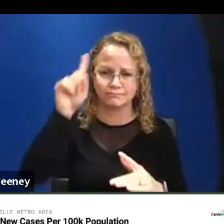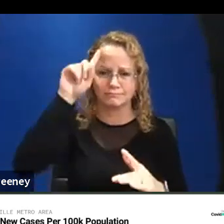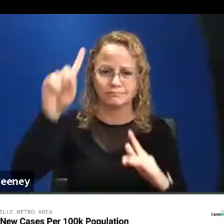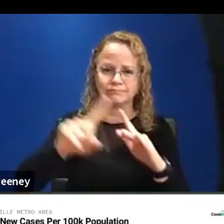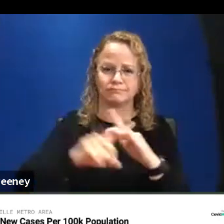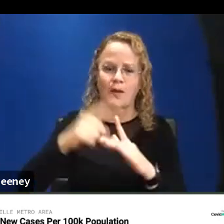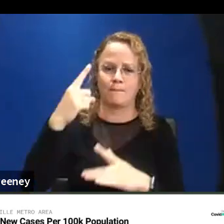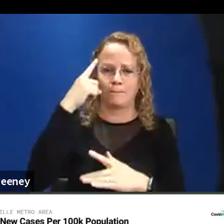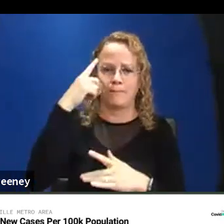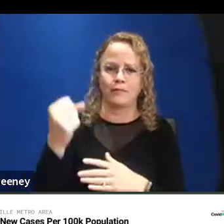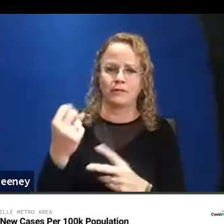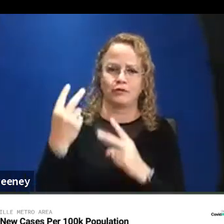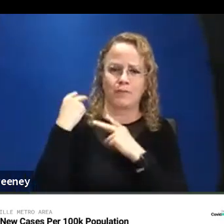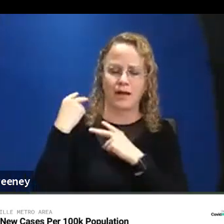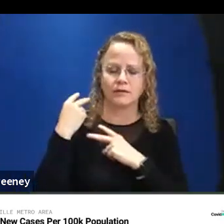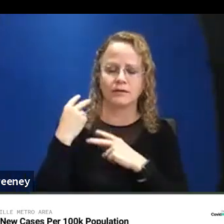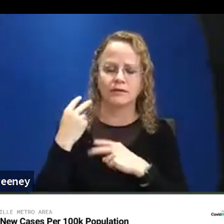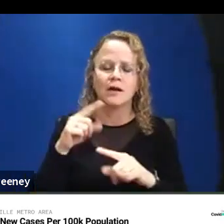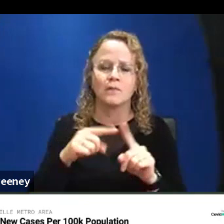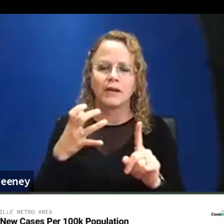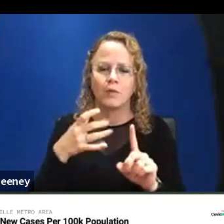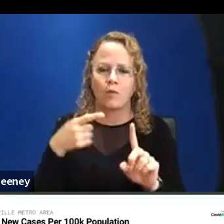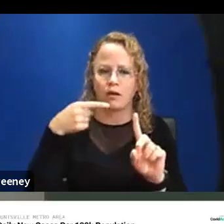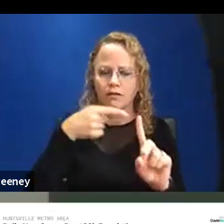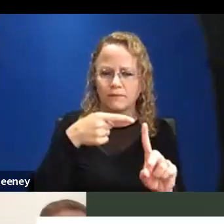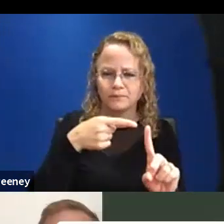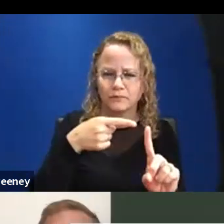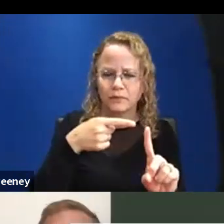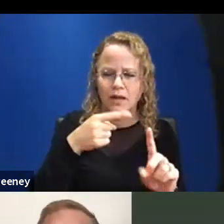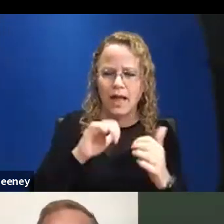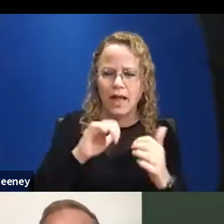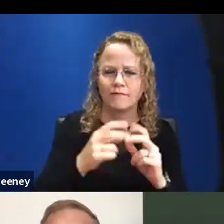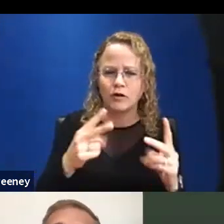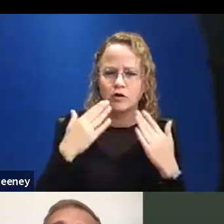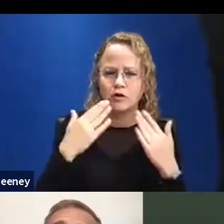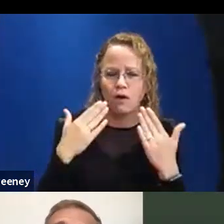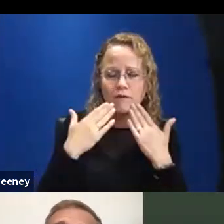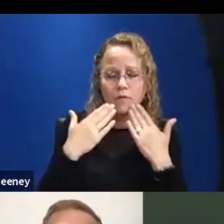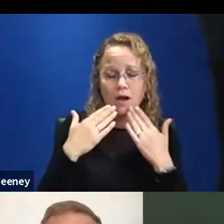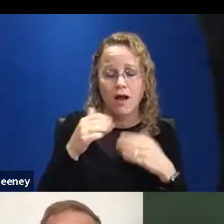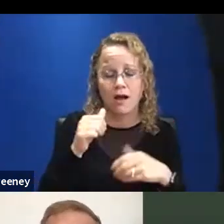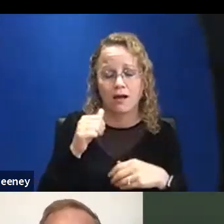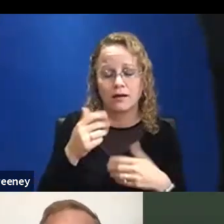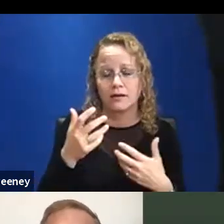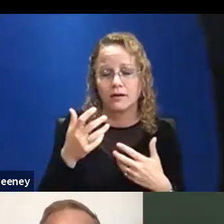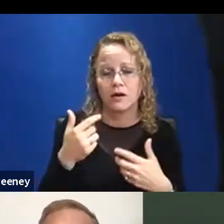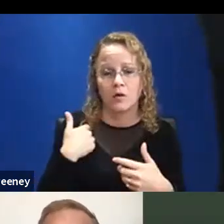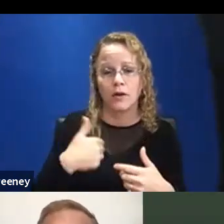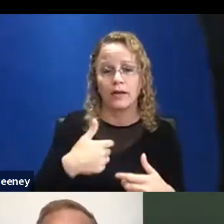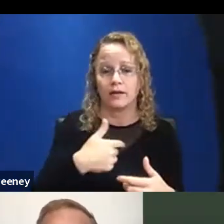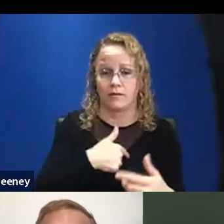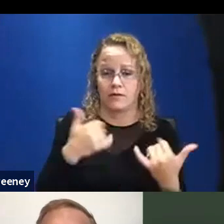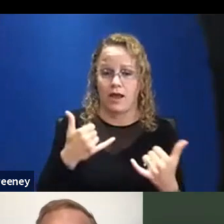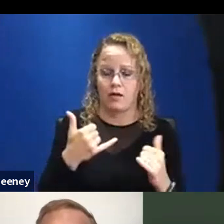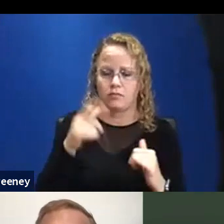make from this, number one, is how very grateful I am that we are at a lower number.